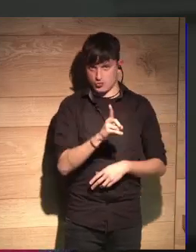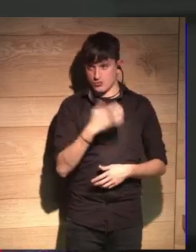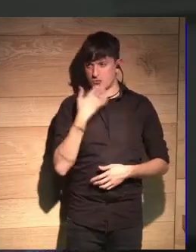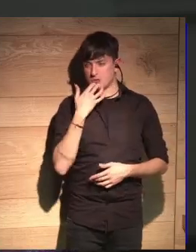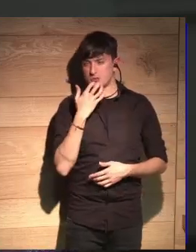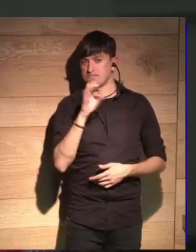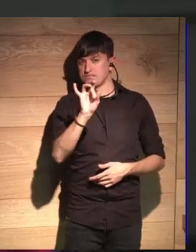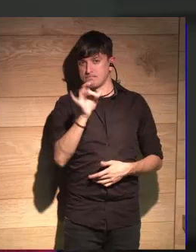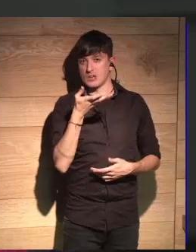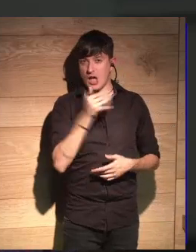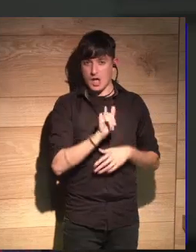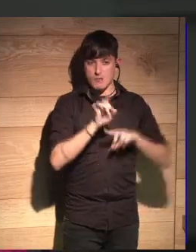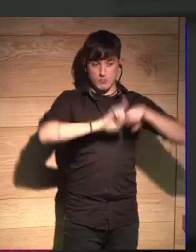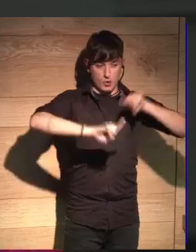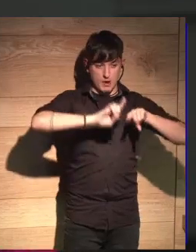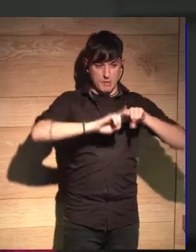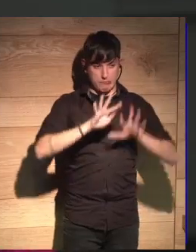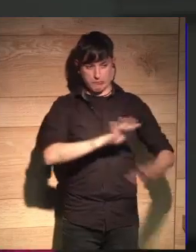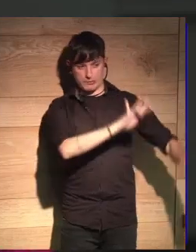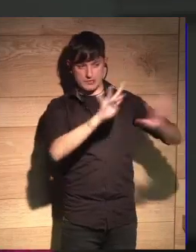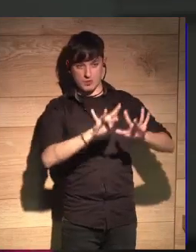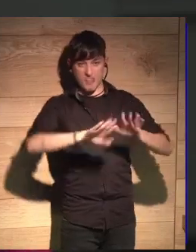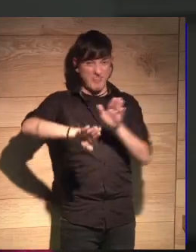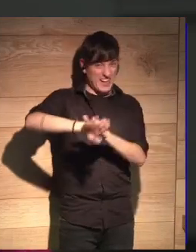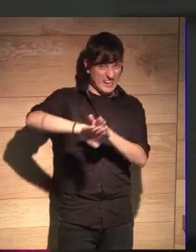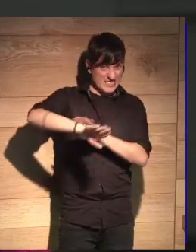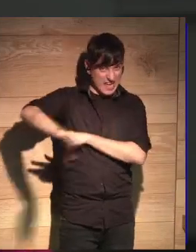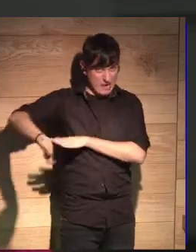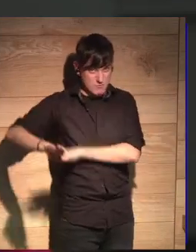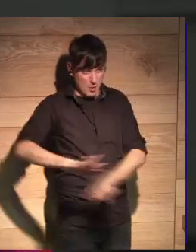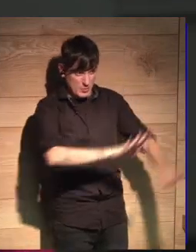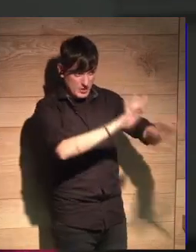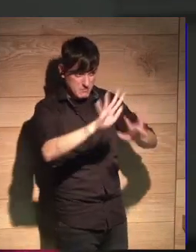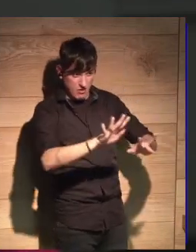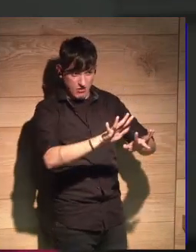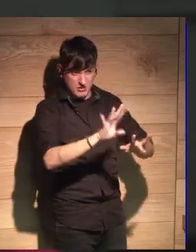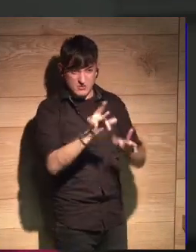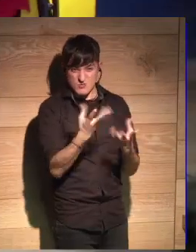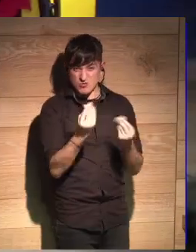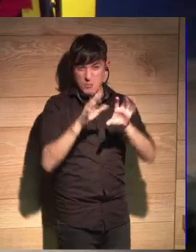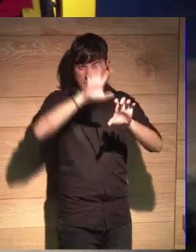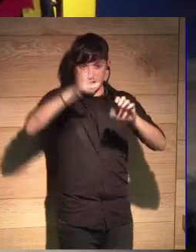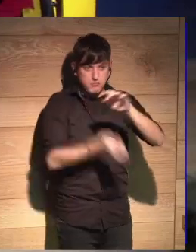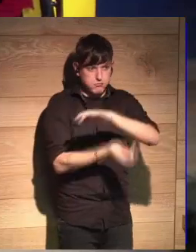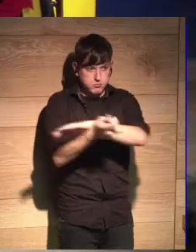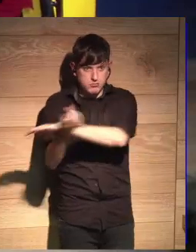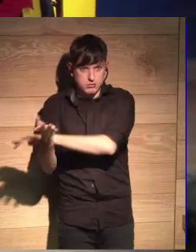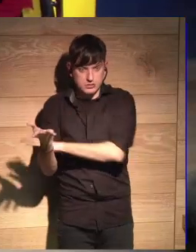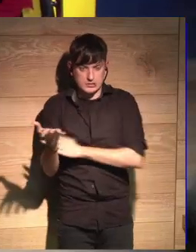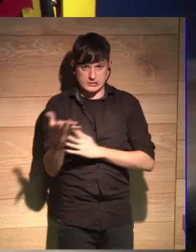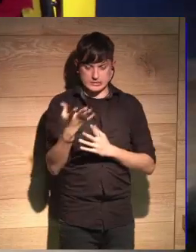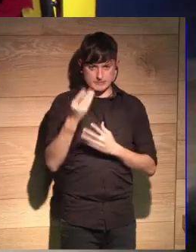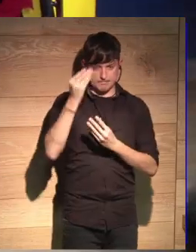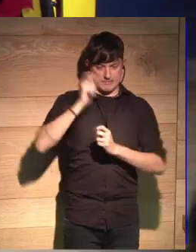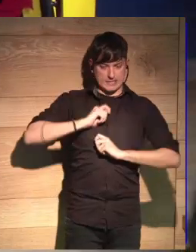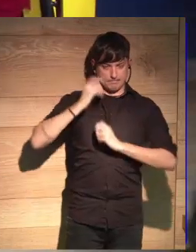populism, which is appearing in quite a few countries, raising broader questions. Mm-hmm. We have to be